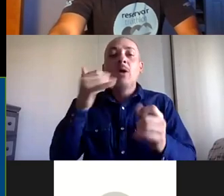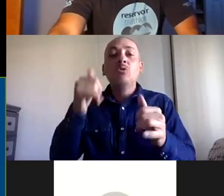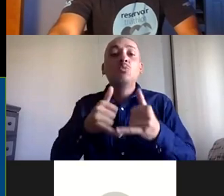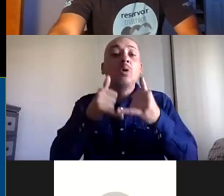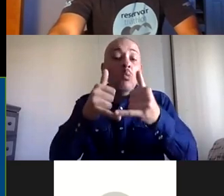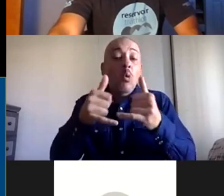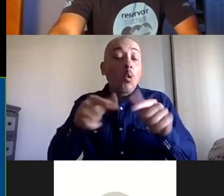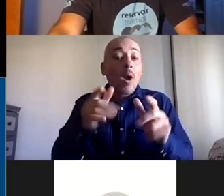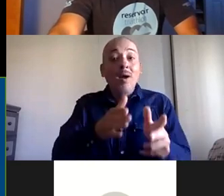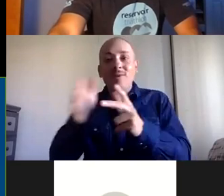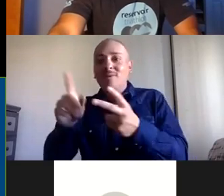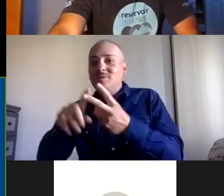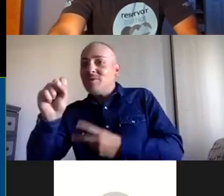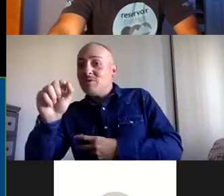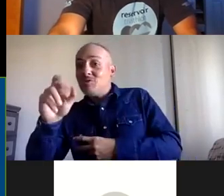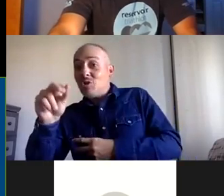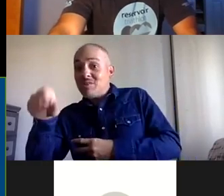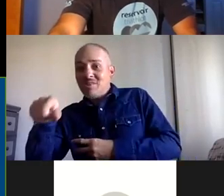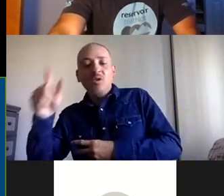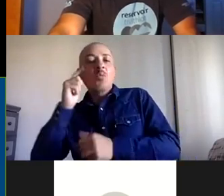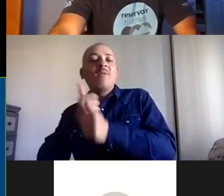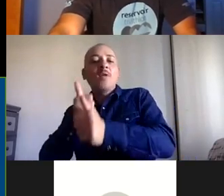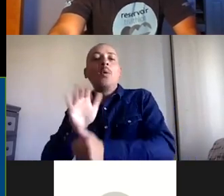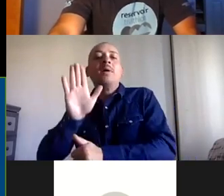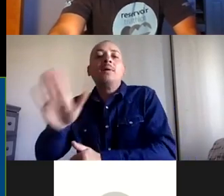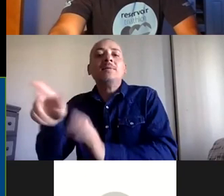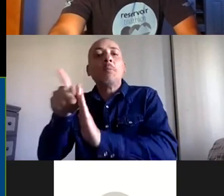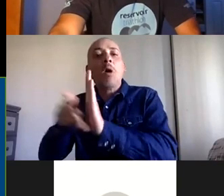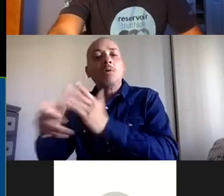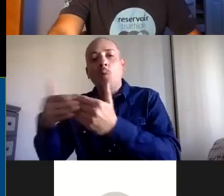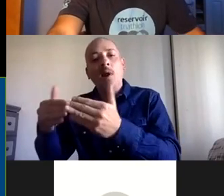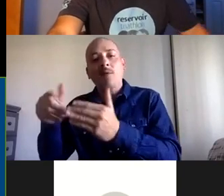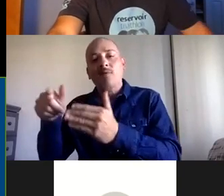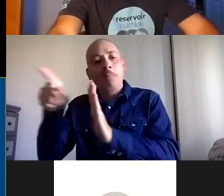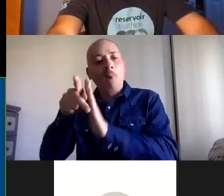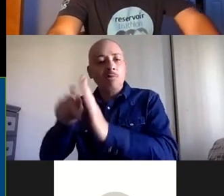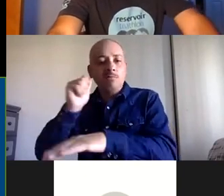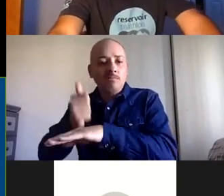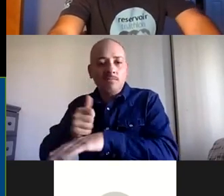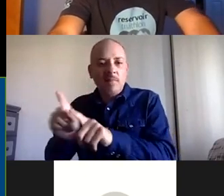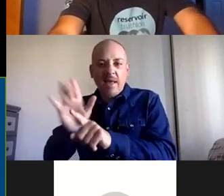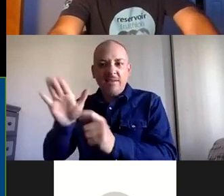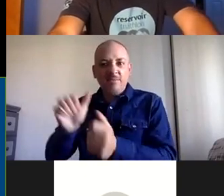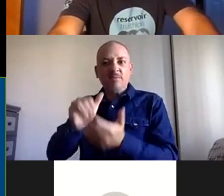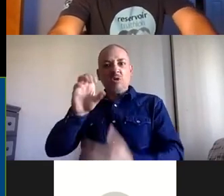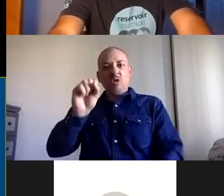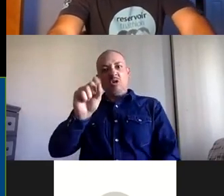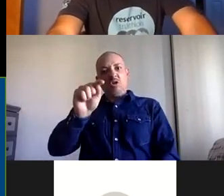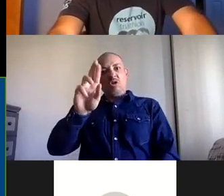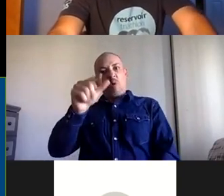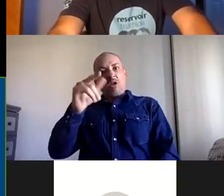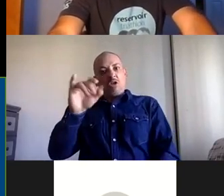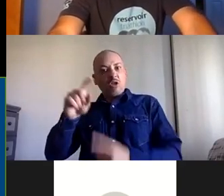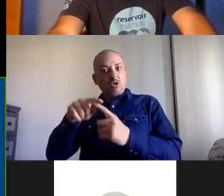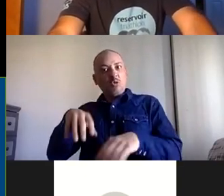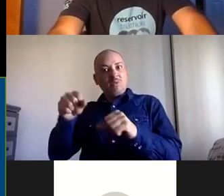while SARSA will follow its policy, whatever the policy spits out, which is kind of like its strategy for picking the next action.